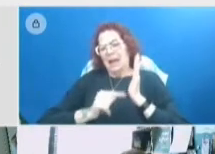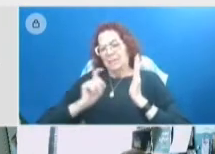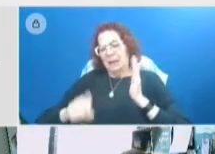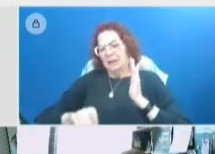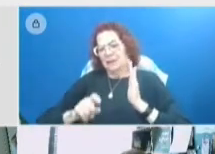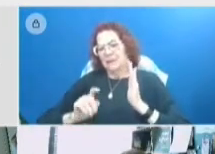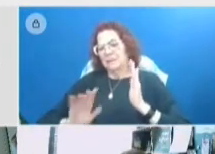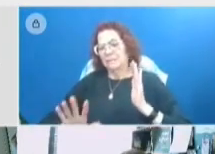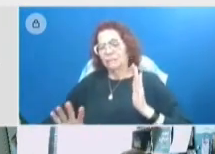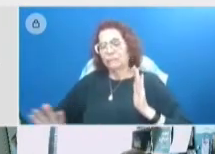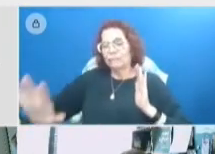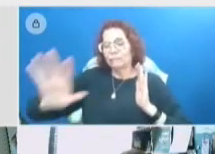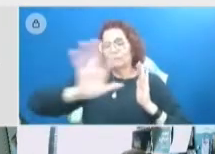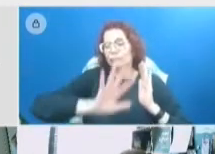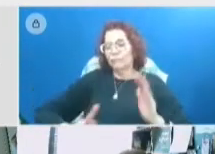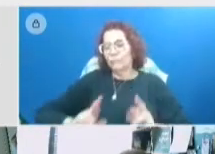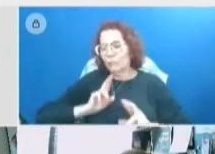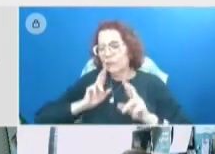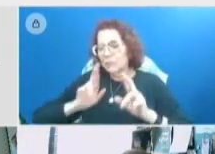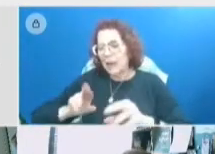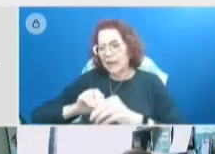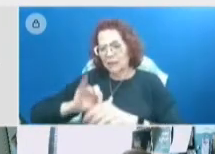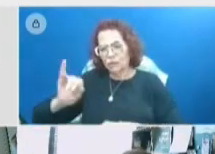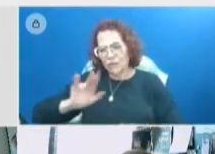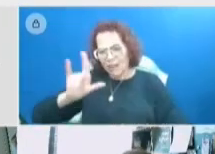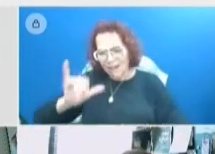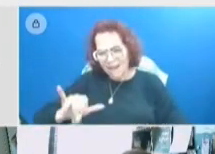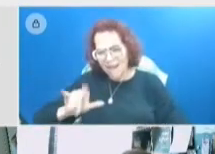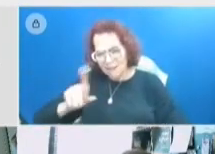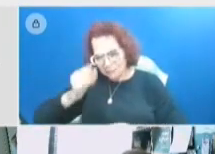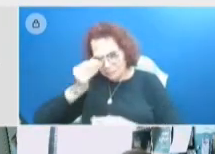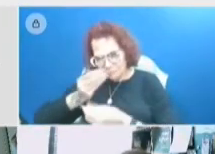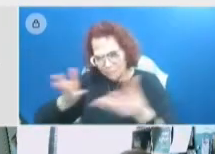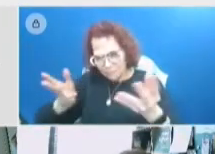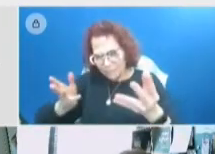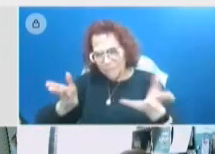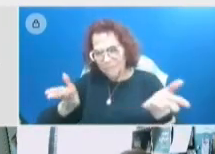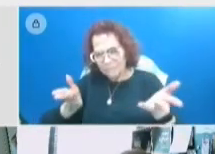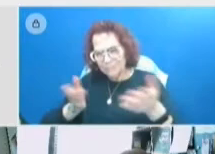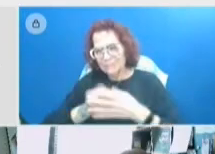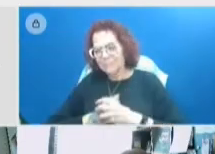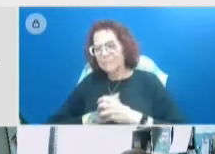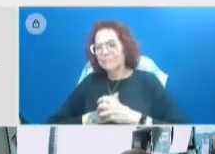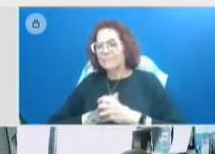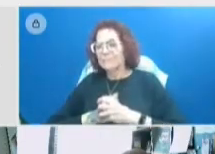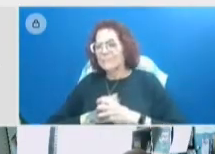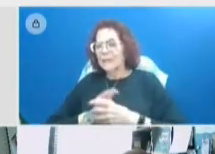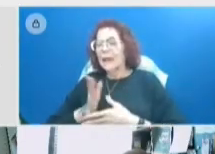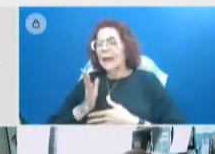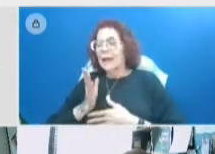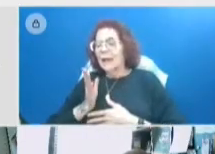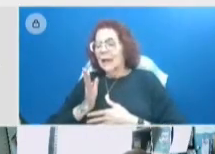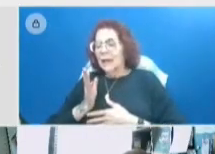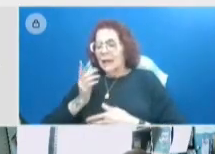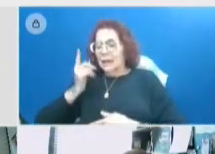That, of course, is subject to, with a full RFP, additional approvals by the AG's office and